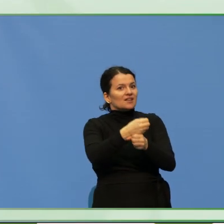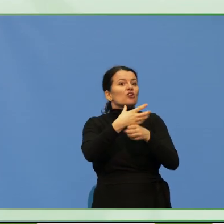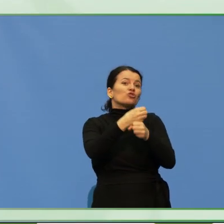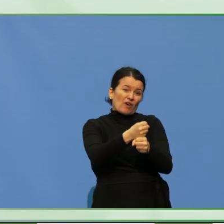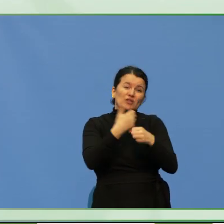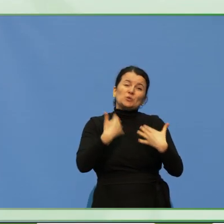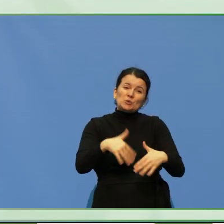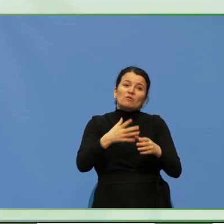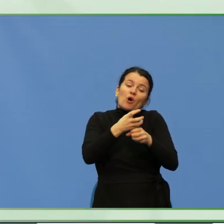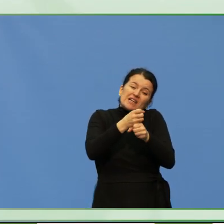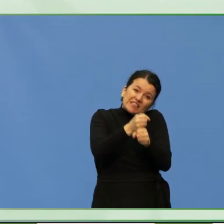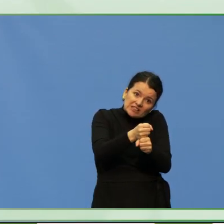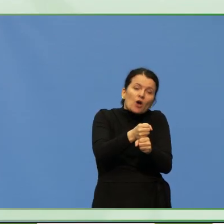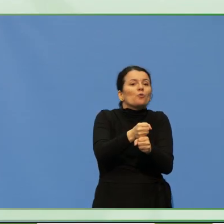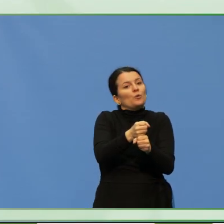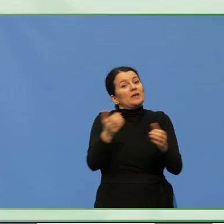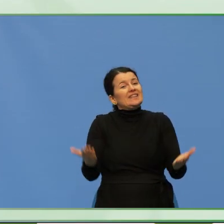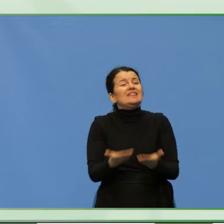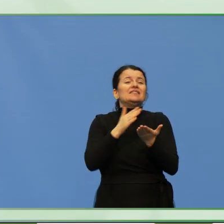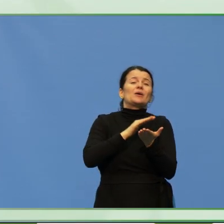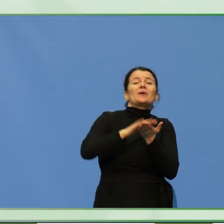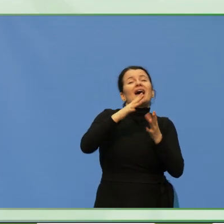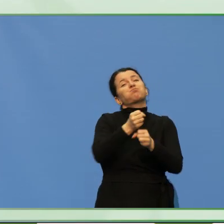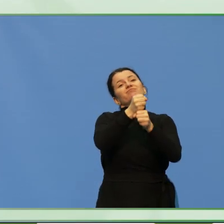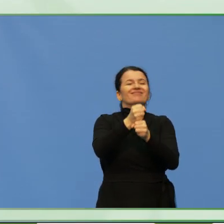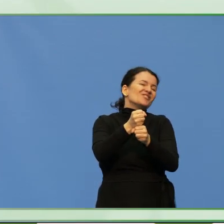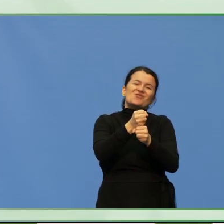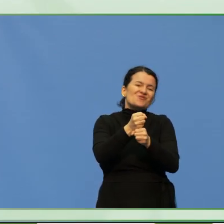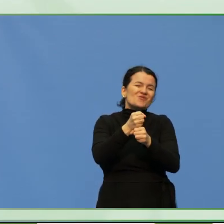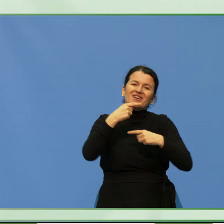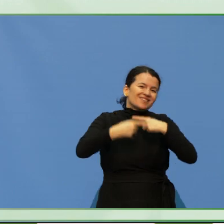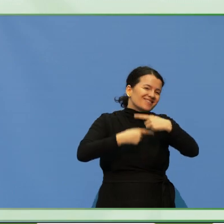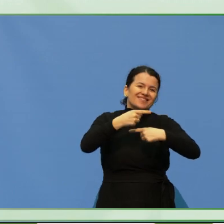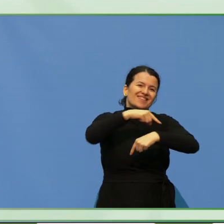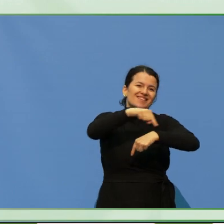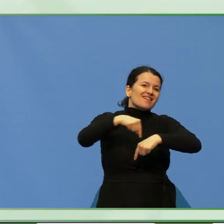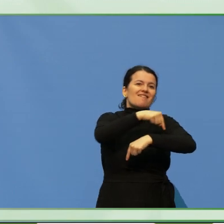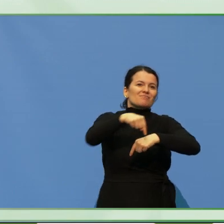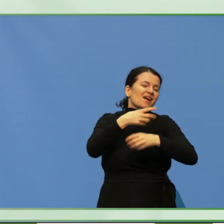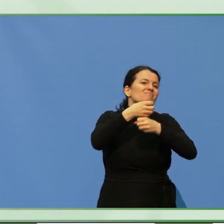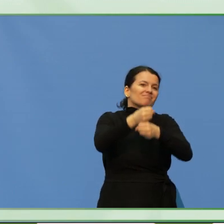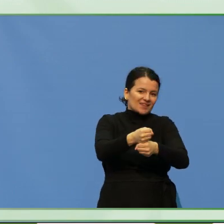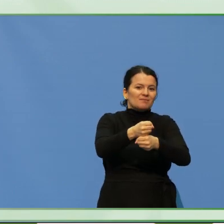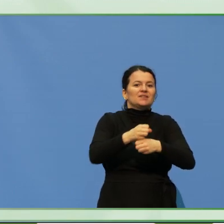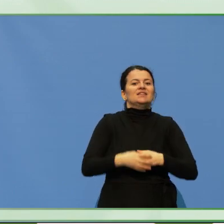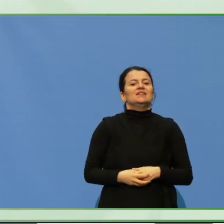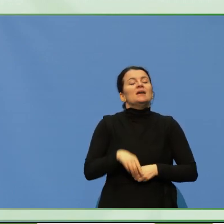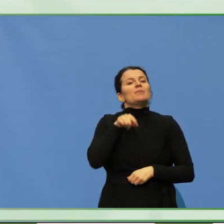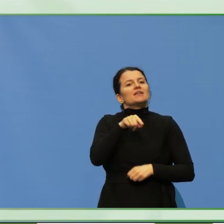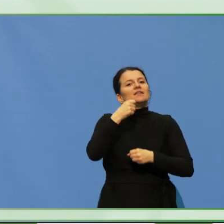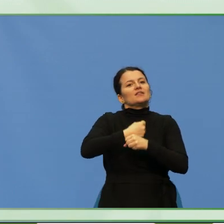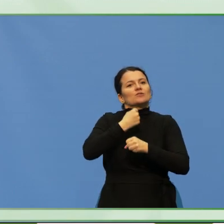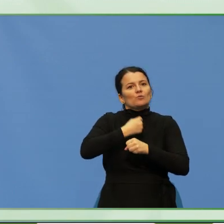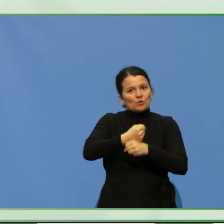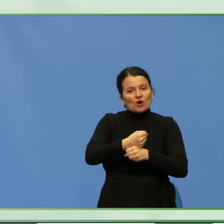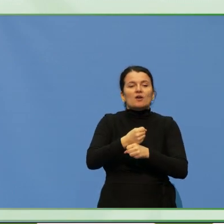practices, but also catching it every day in the behaviors that show up. But I think we need to get to imagery, and I think we need to get to AI imagery,